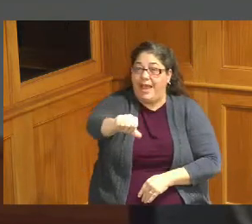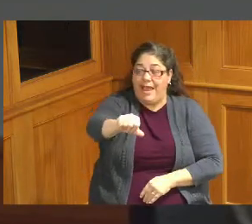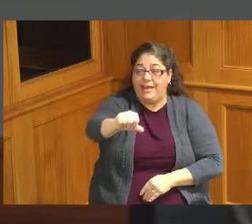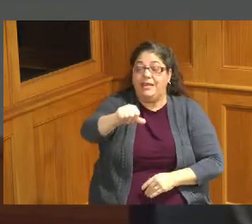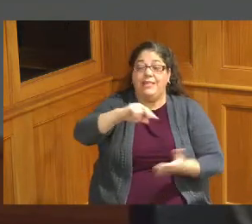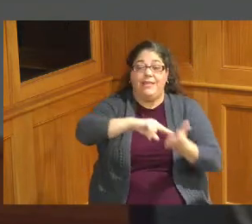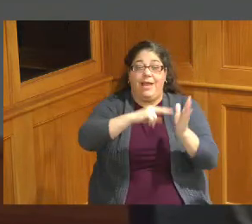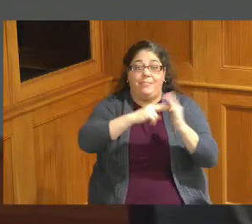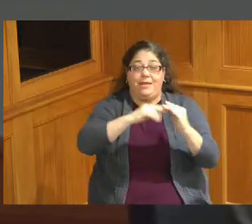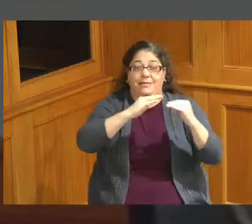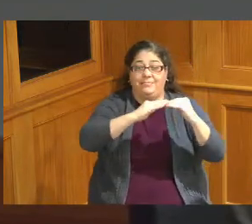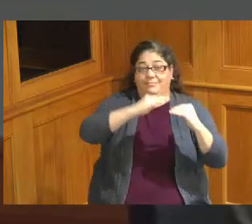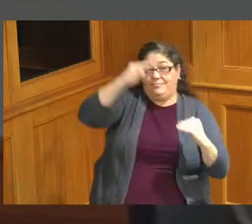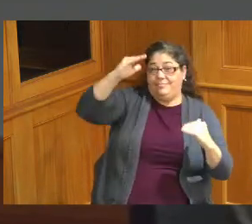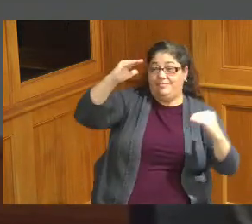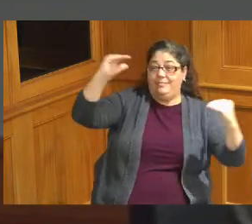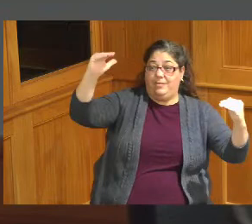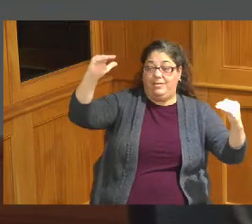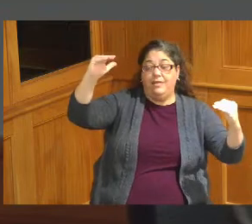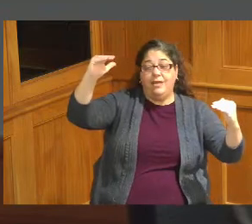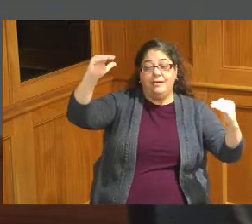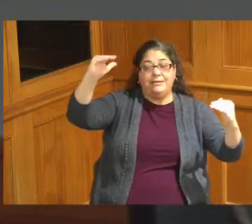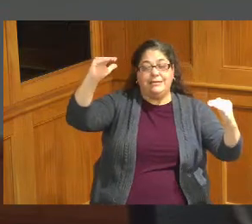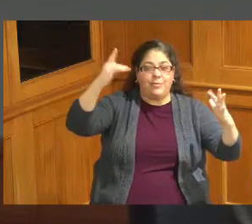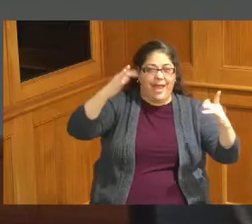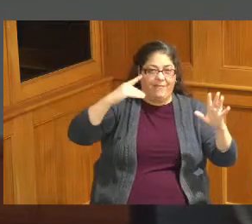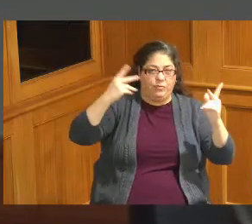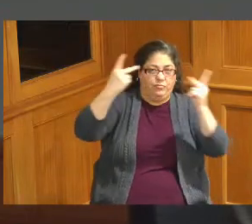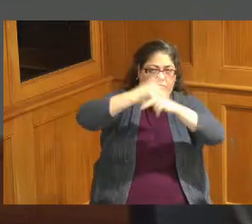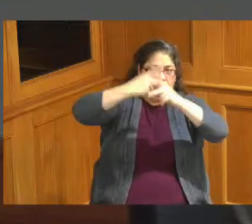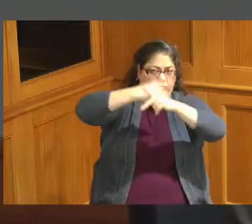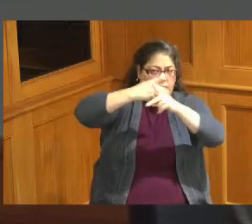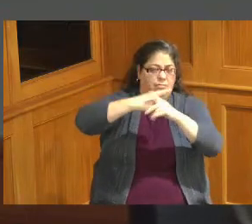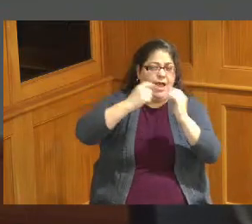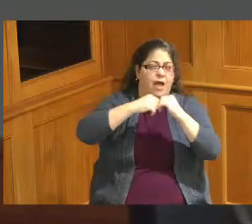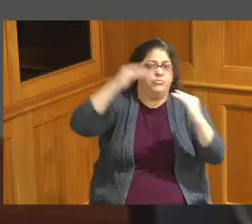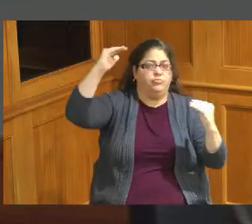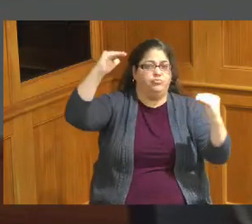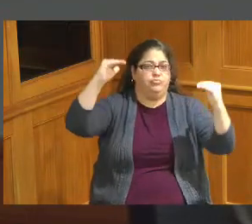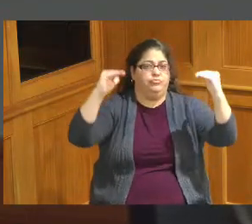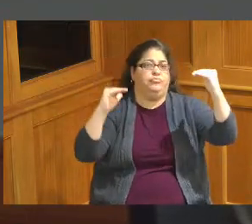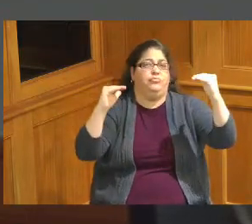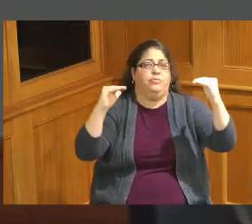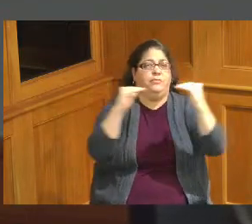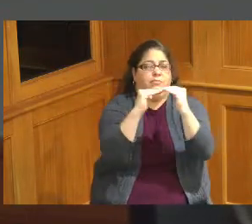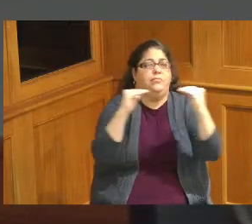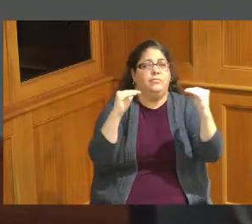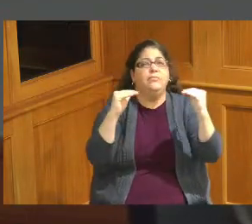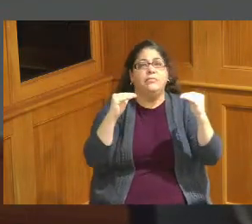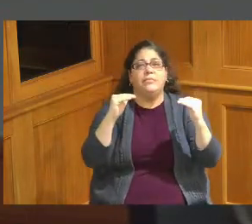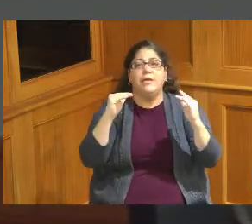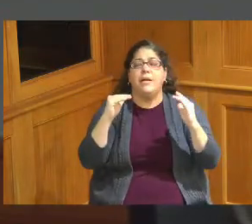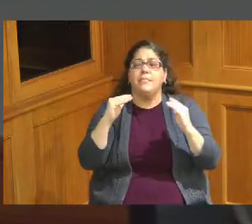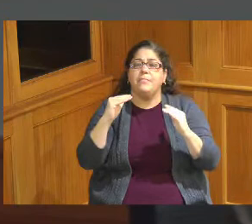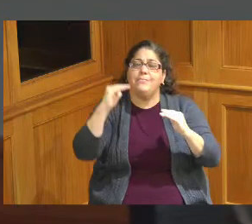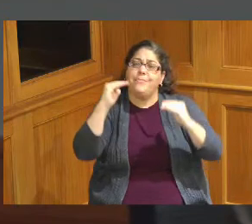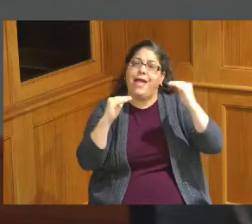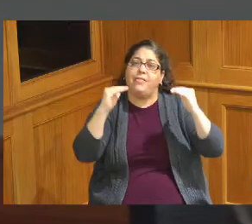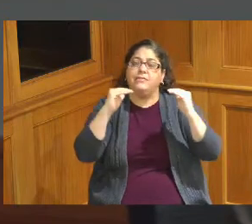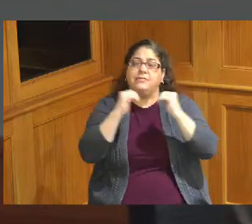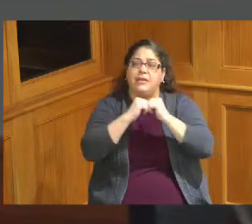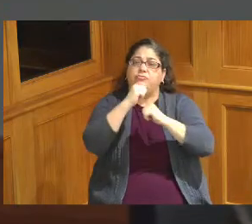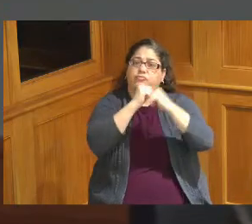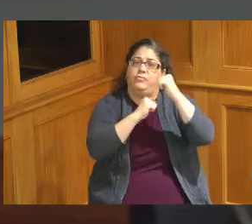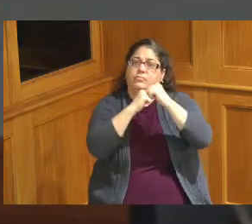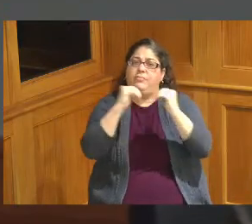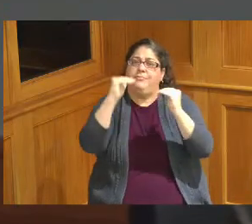our budget staff to go through a lot of concerted conversations with departments to ultimately get to the point where we're balancing, can submit a structurally